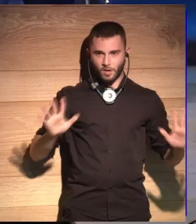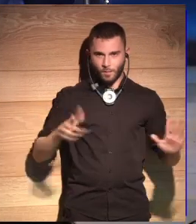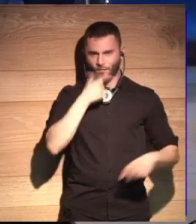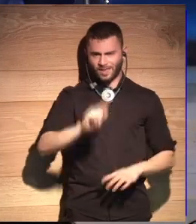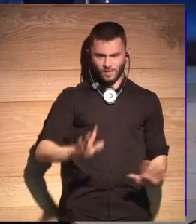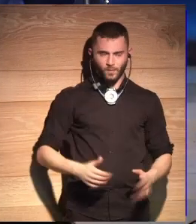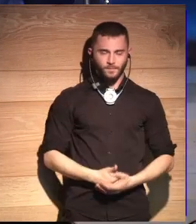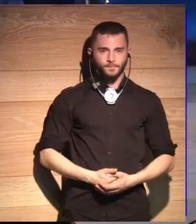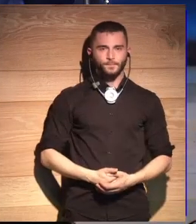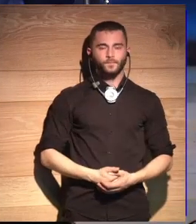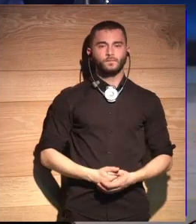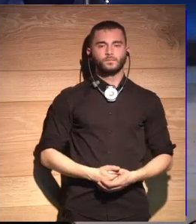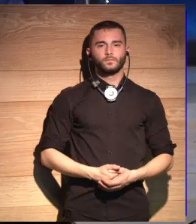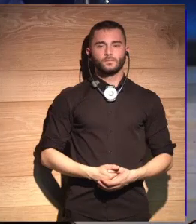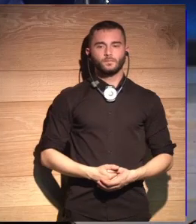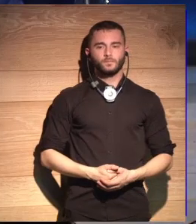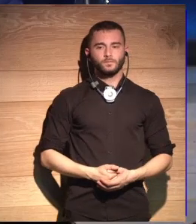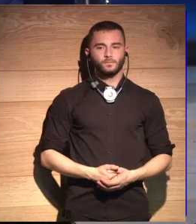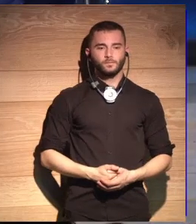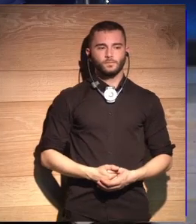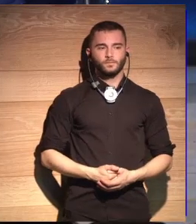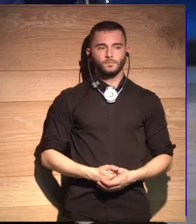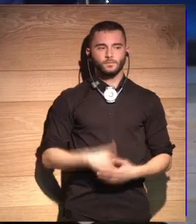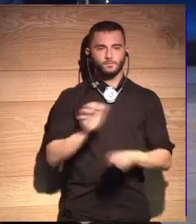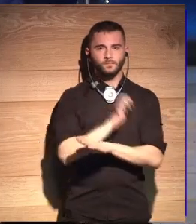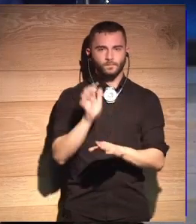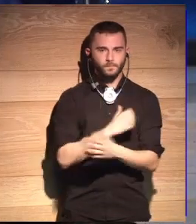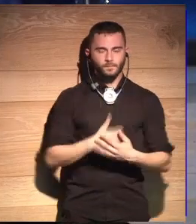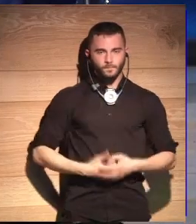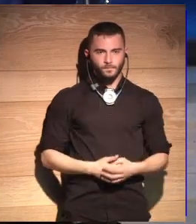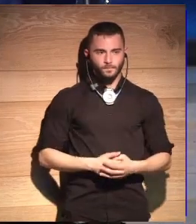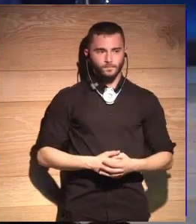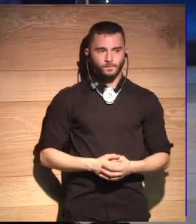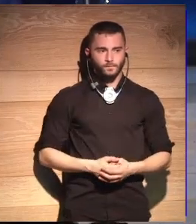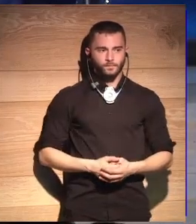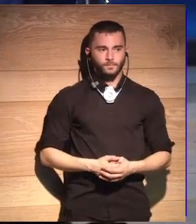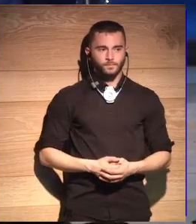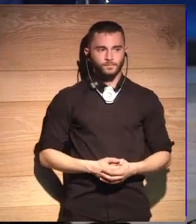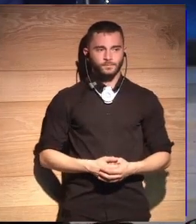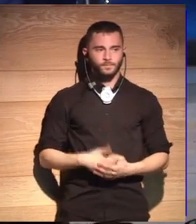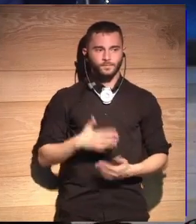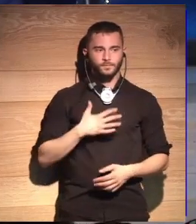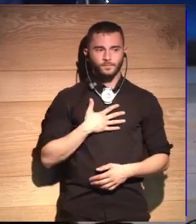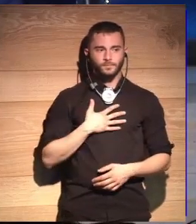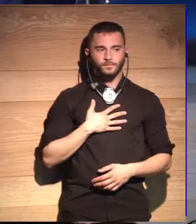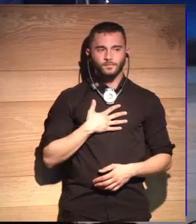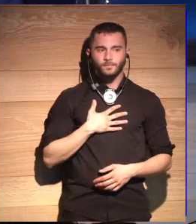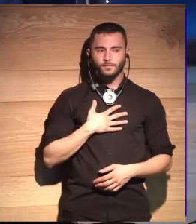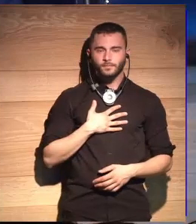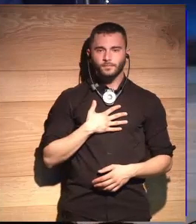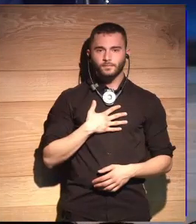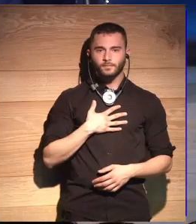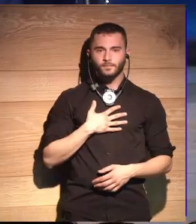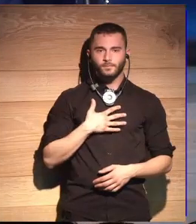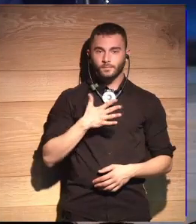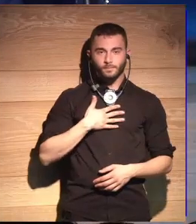are fixing the country here at the table. So I mean, well, look, I mean, first of all, I mean, I think the